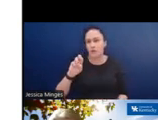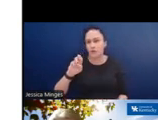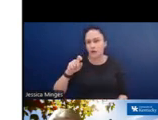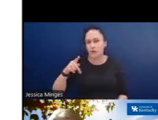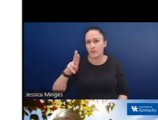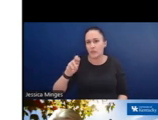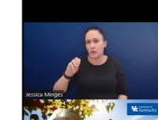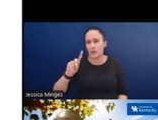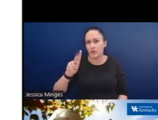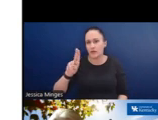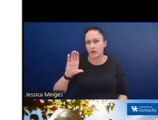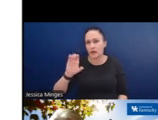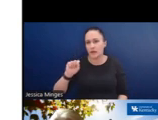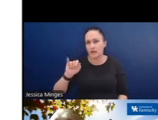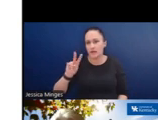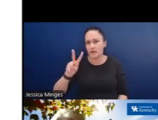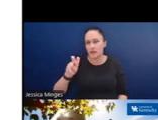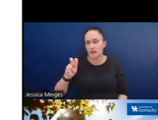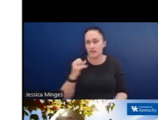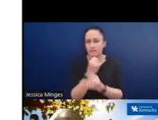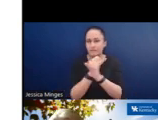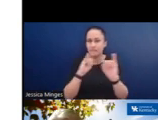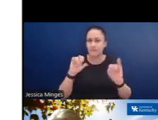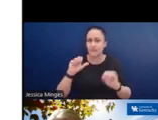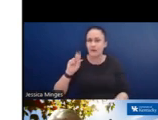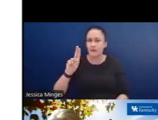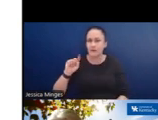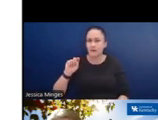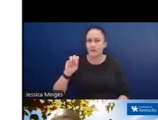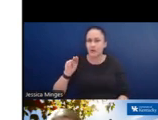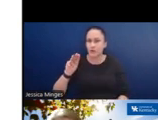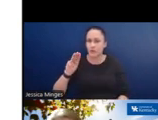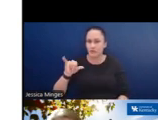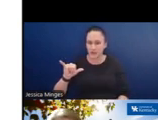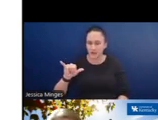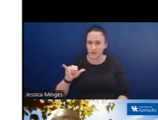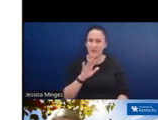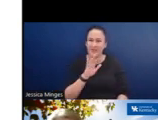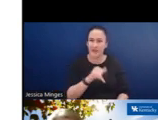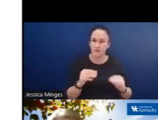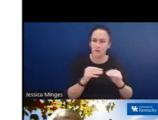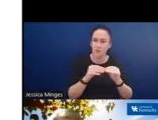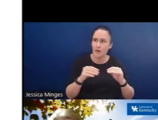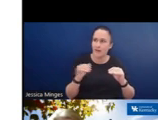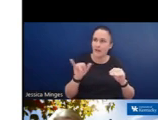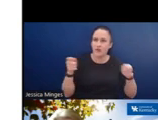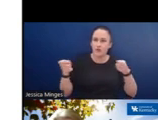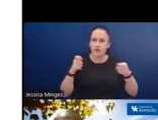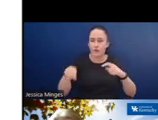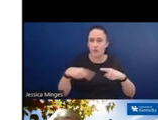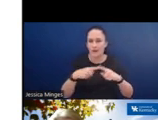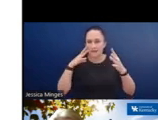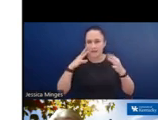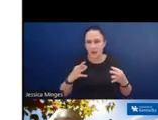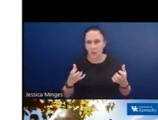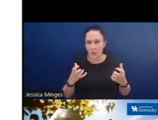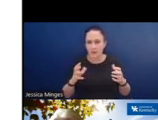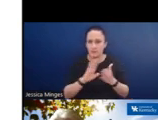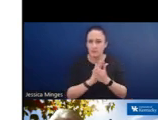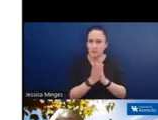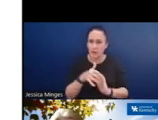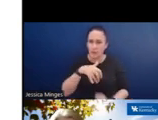which is having the power to control when and whether to become pregnant, and then the well-being of